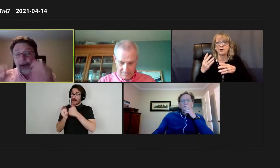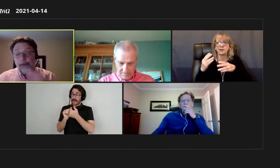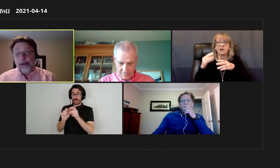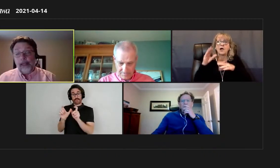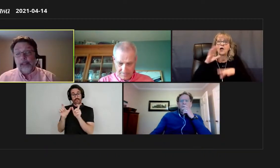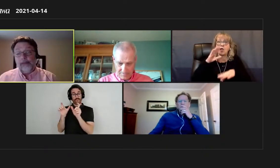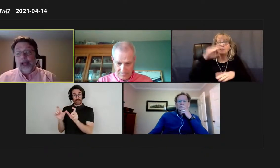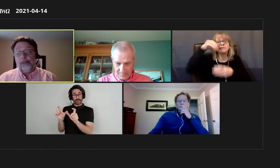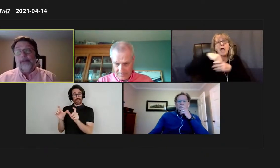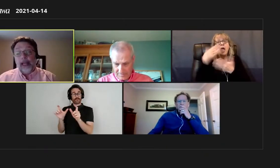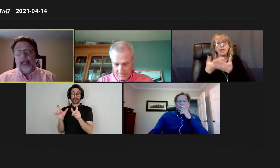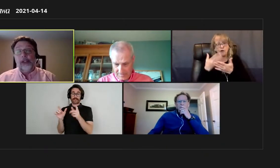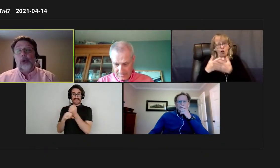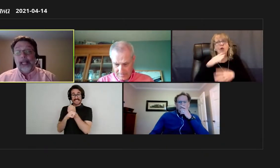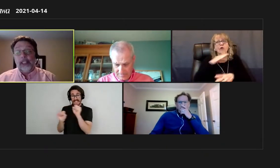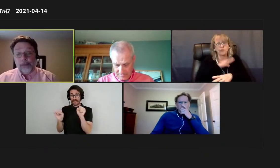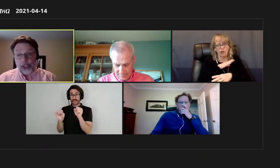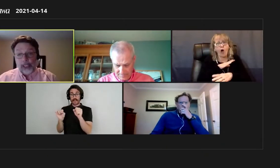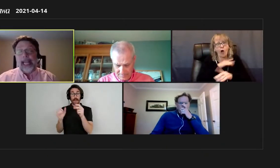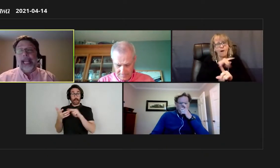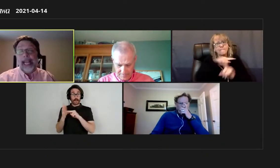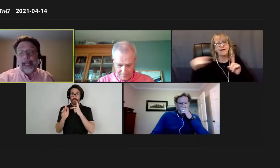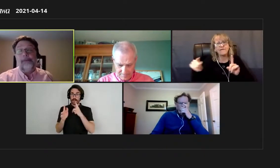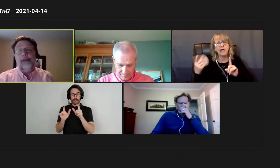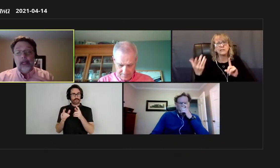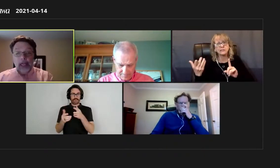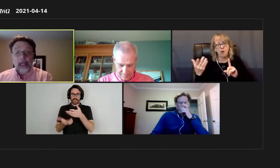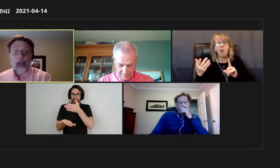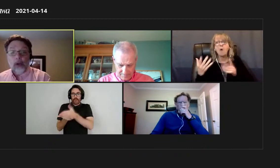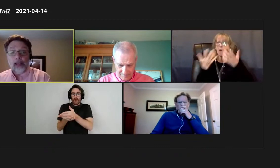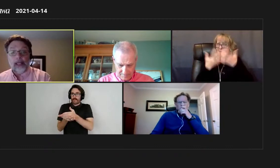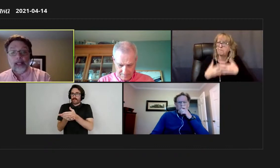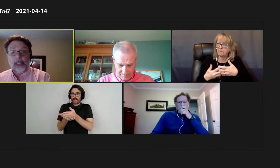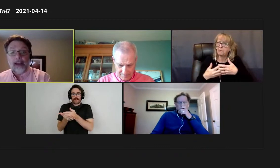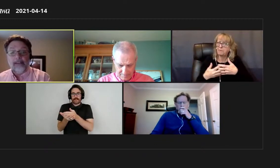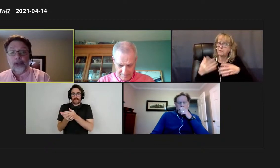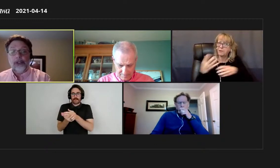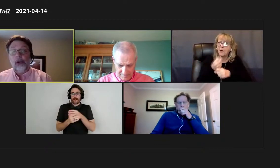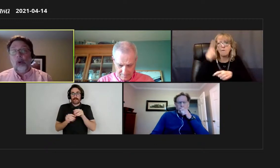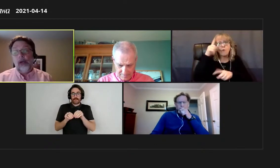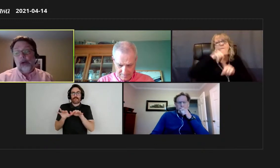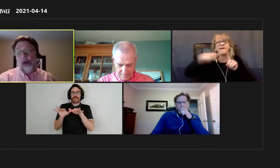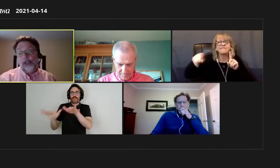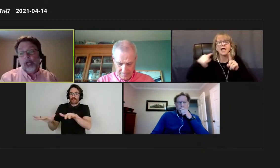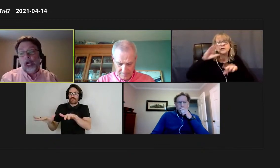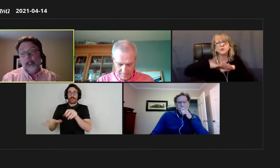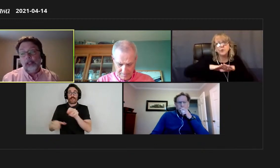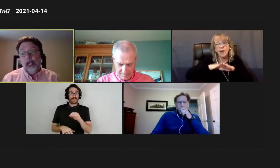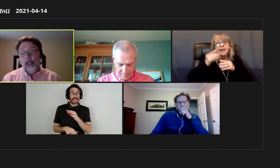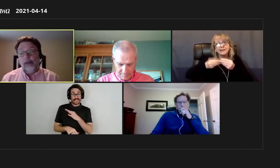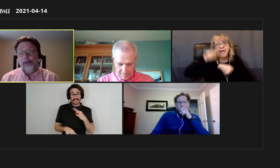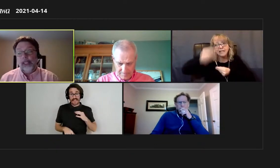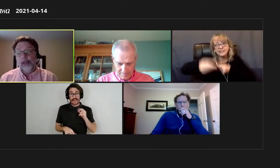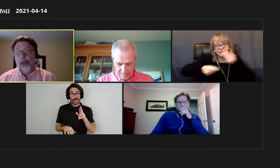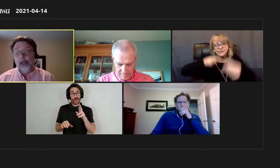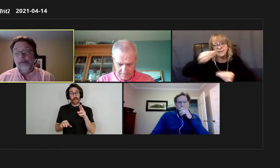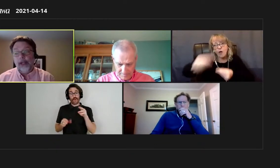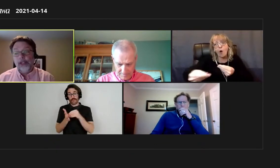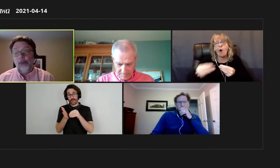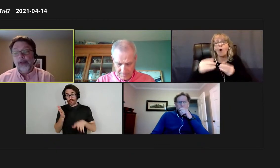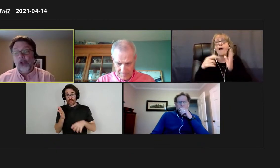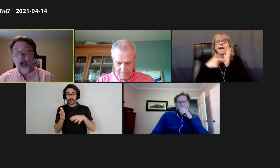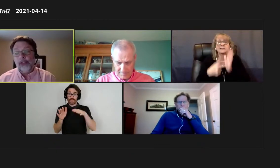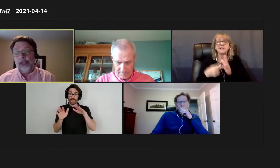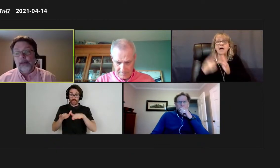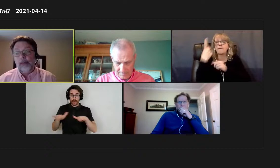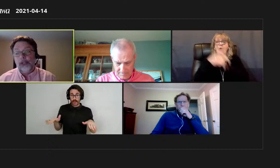very effective at preventing transmission if, a staff person or a child comes in with an infection. And